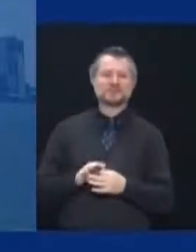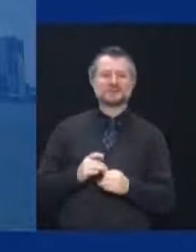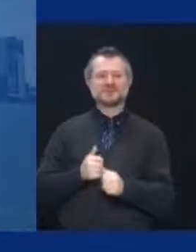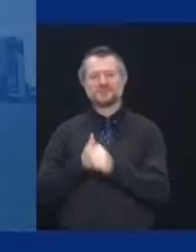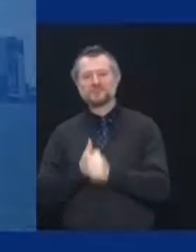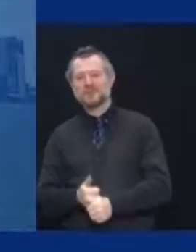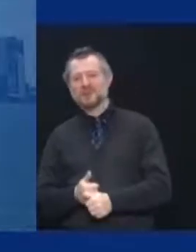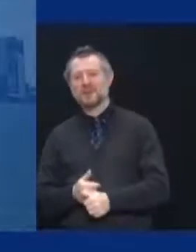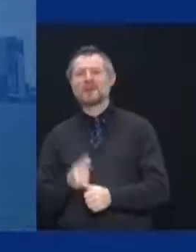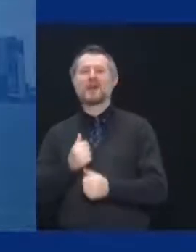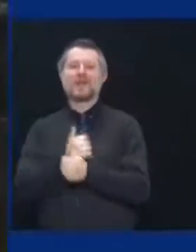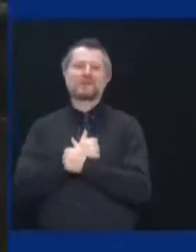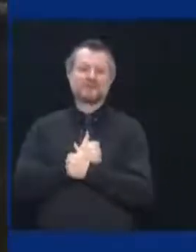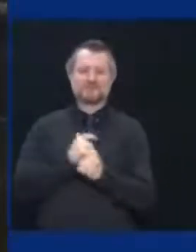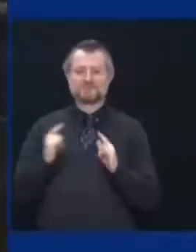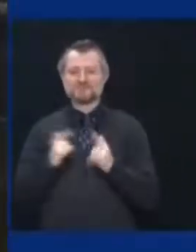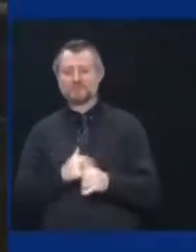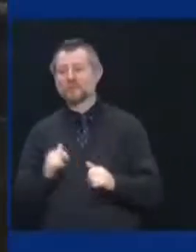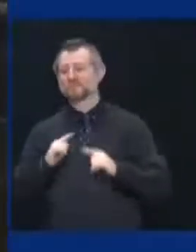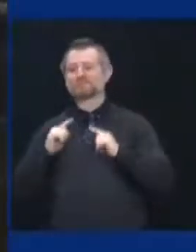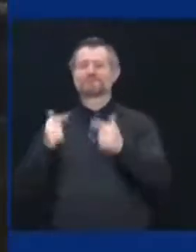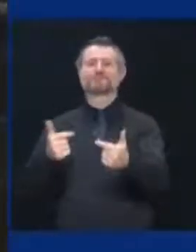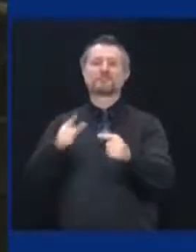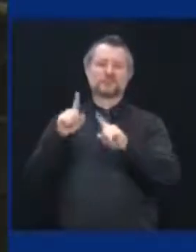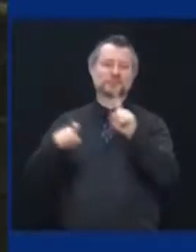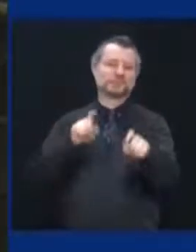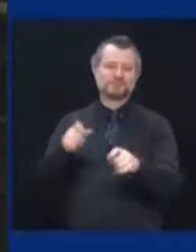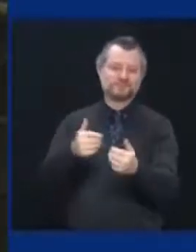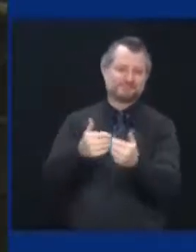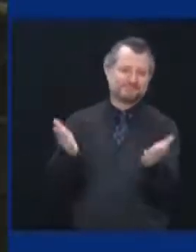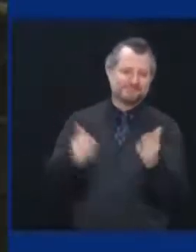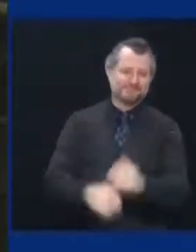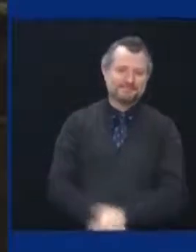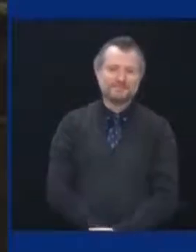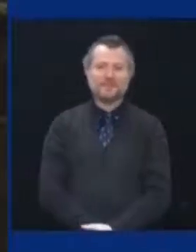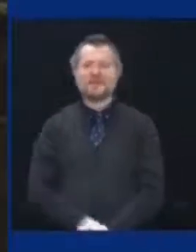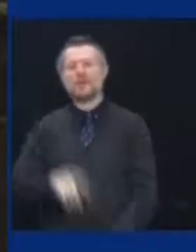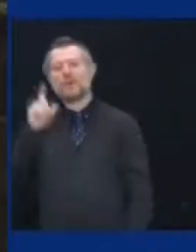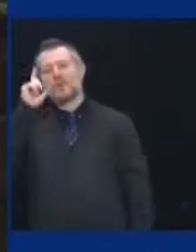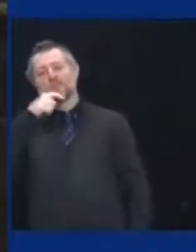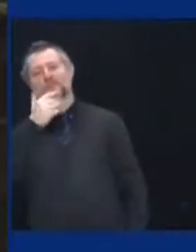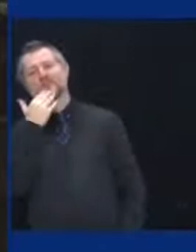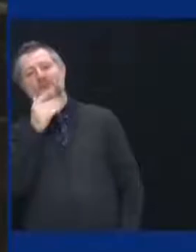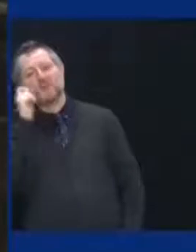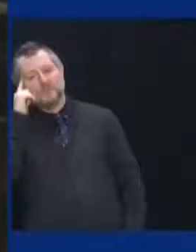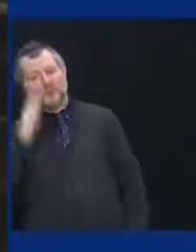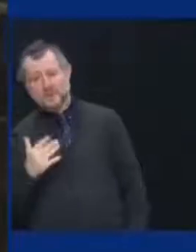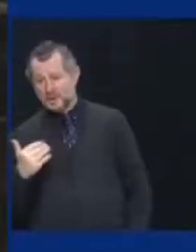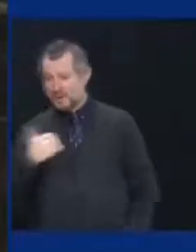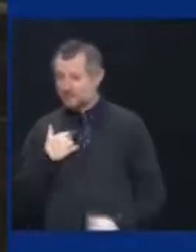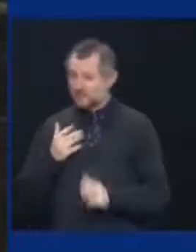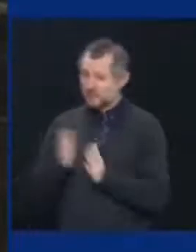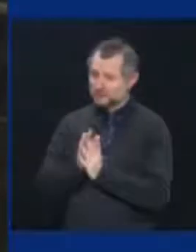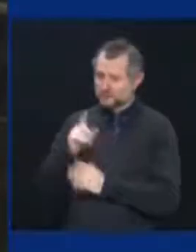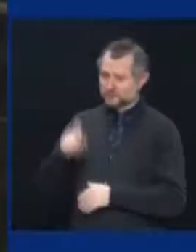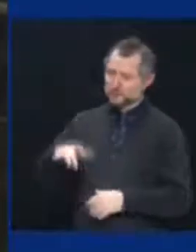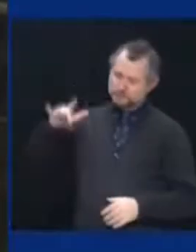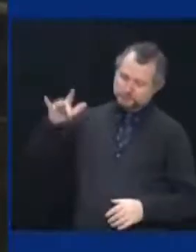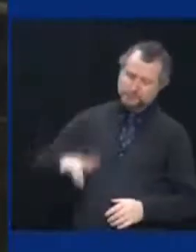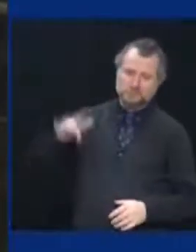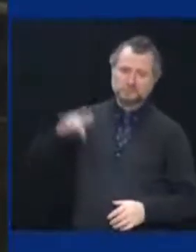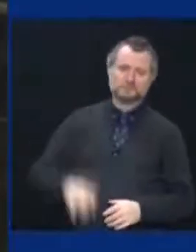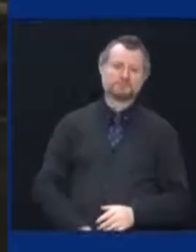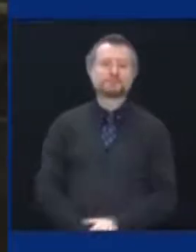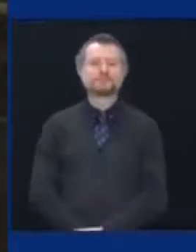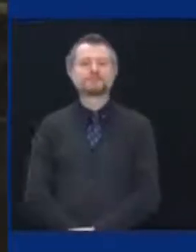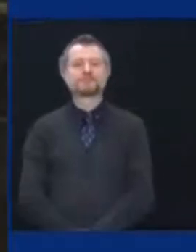and loving. Questions? Thank you, Governor. If you'd like to ask a question, please use the raise hand function at the bottom of your